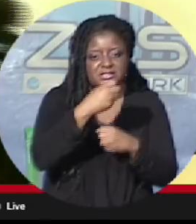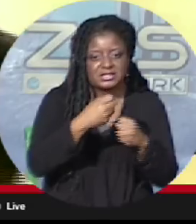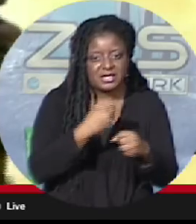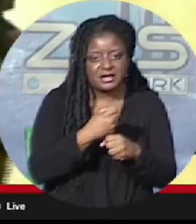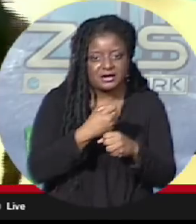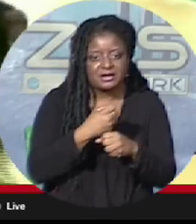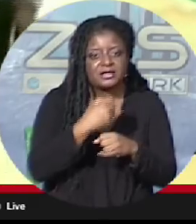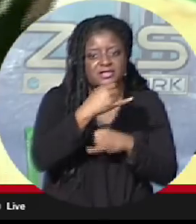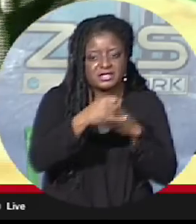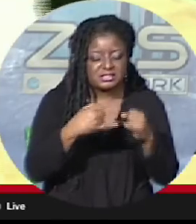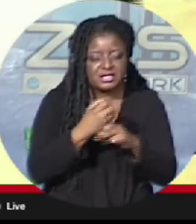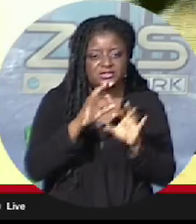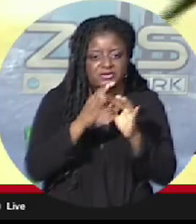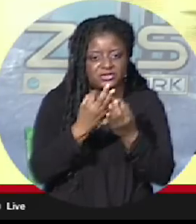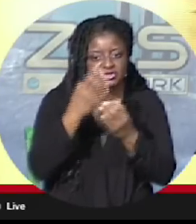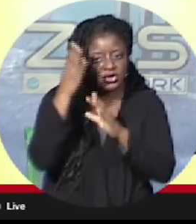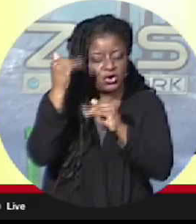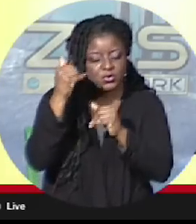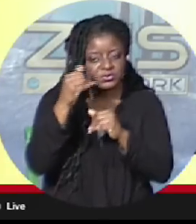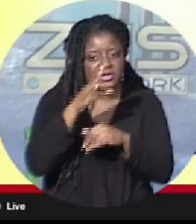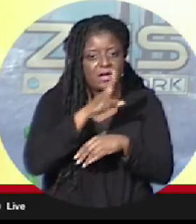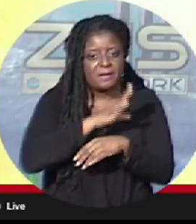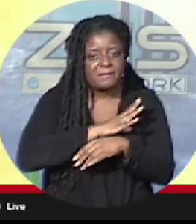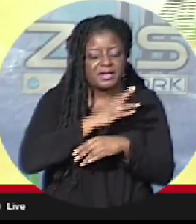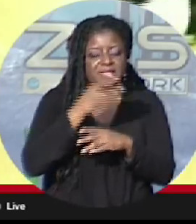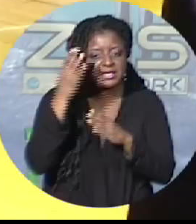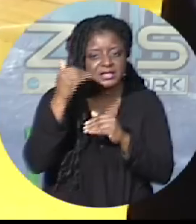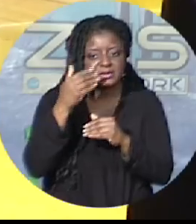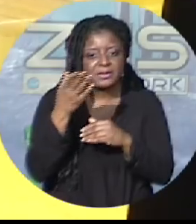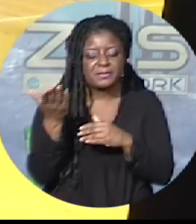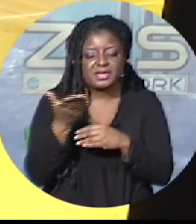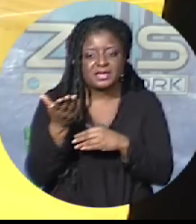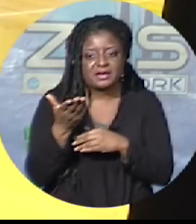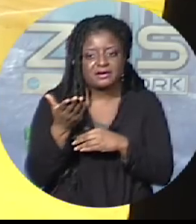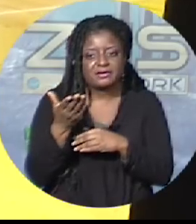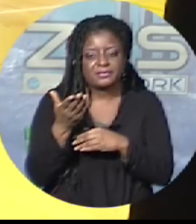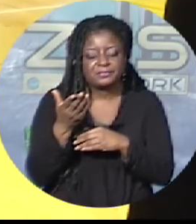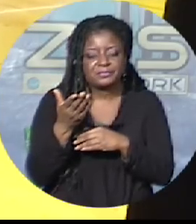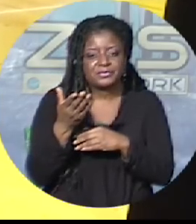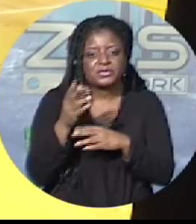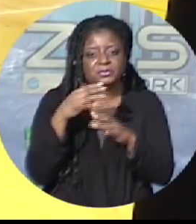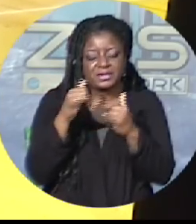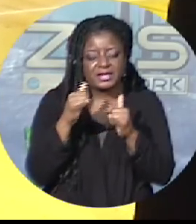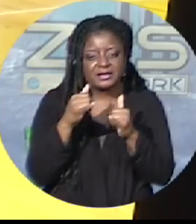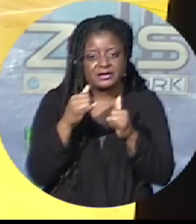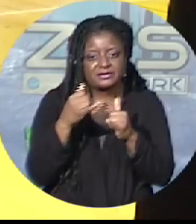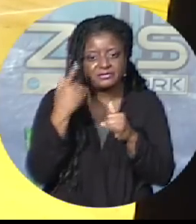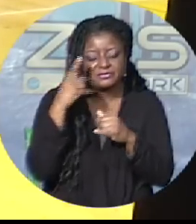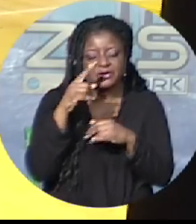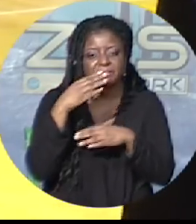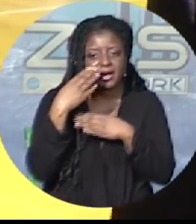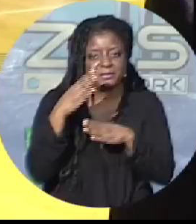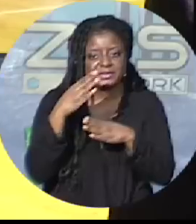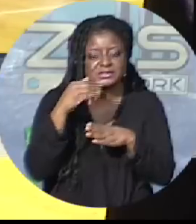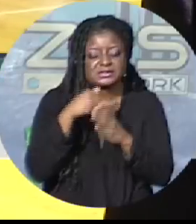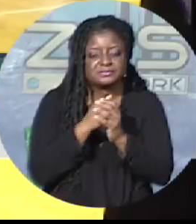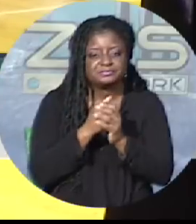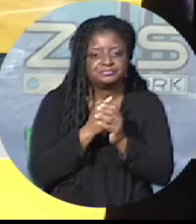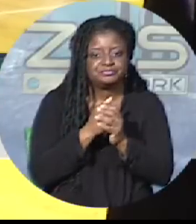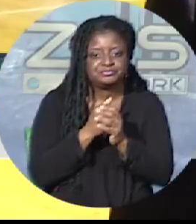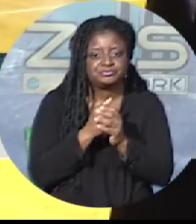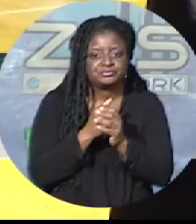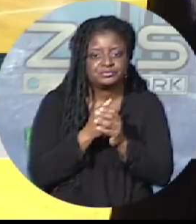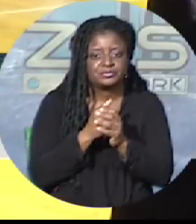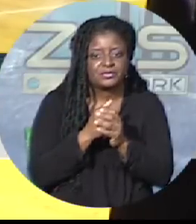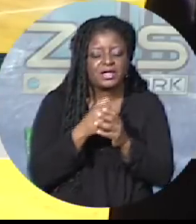to the roster as they go after a spot at the Olympics. We're speaking to persons like Eric Gordon, who is saying if